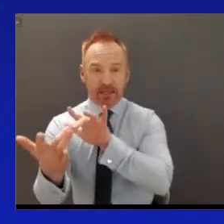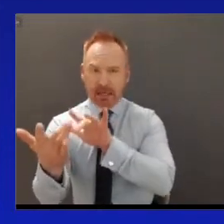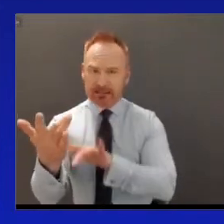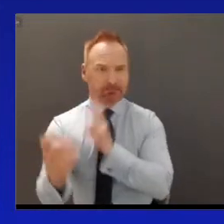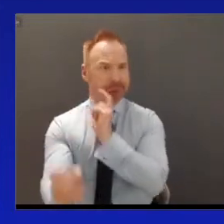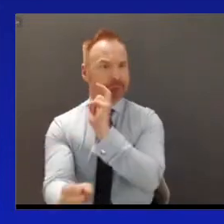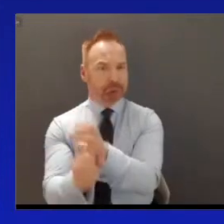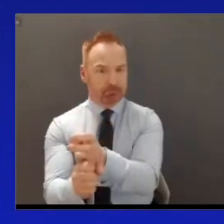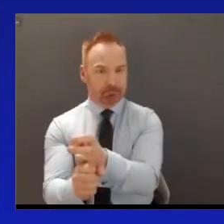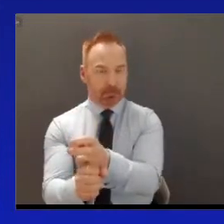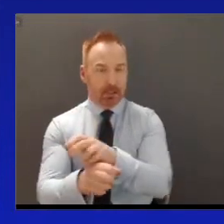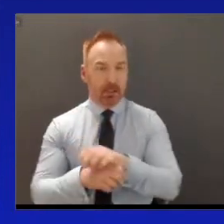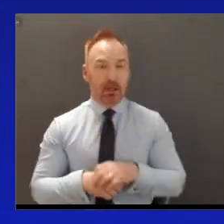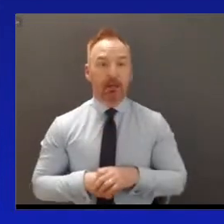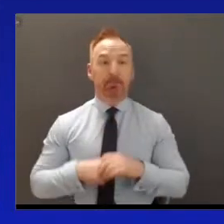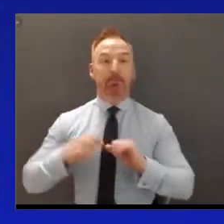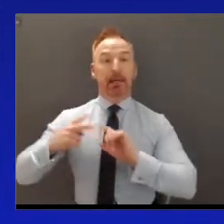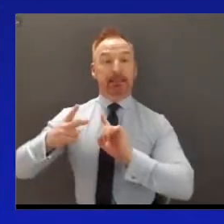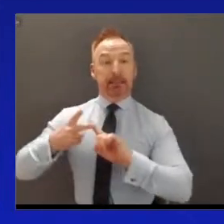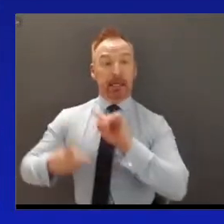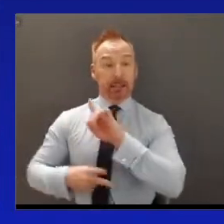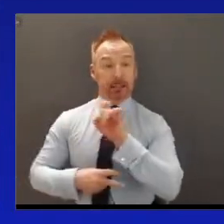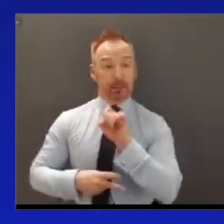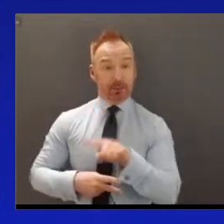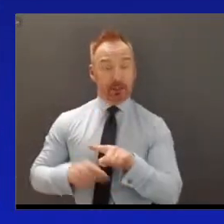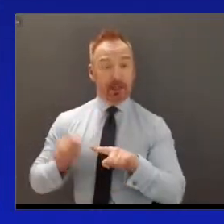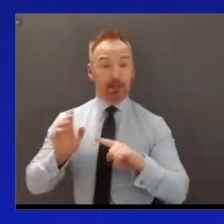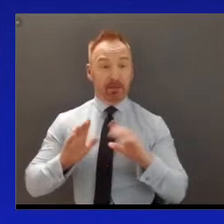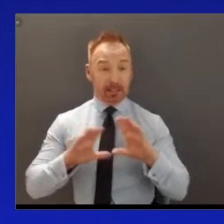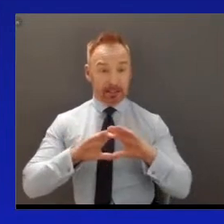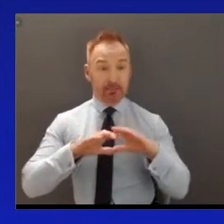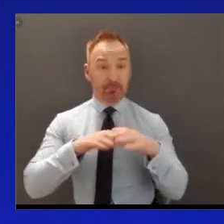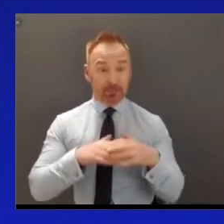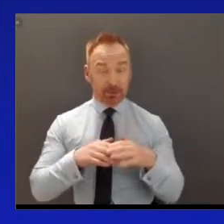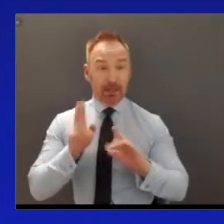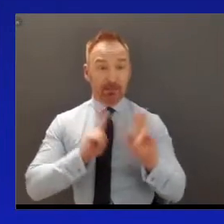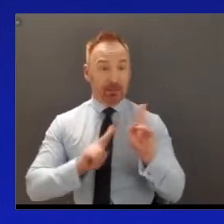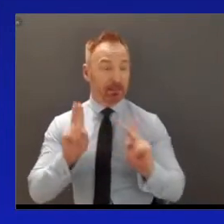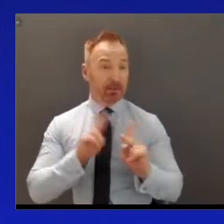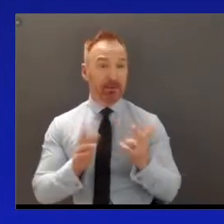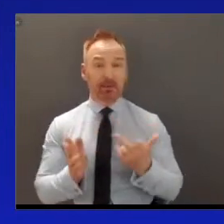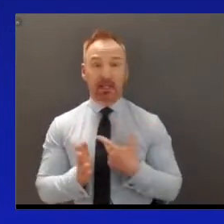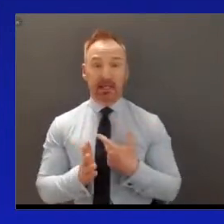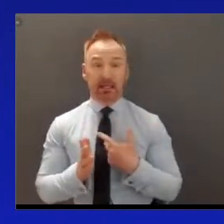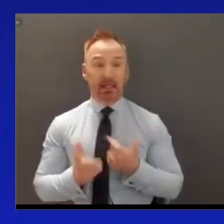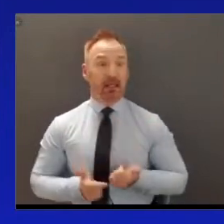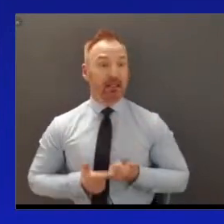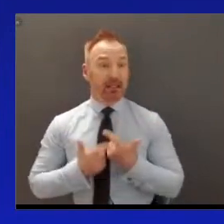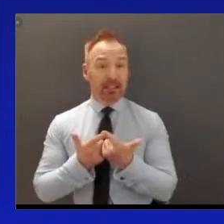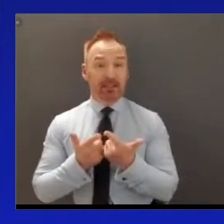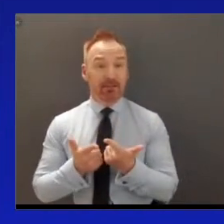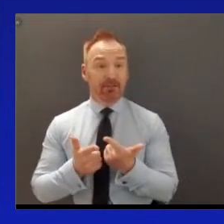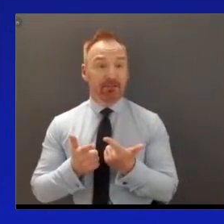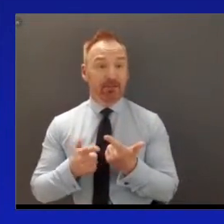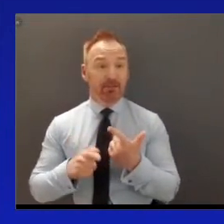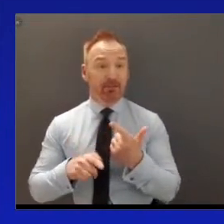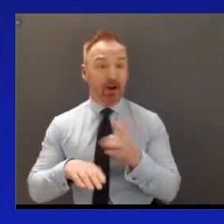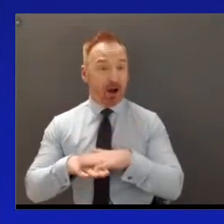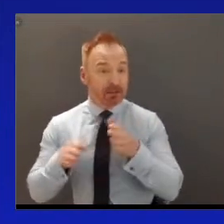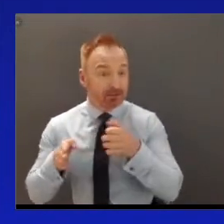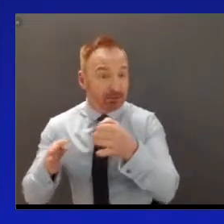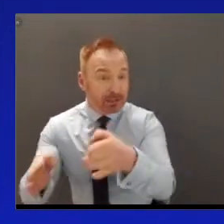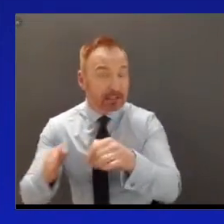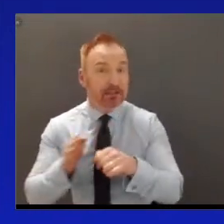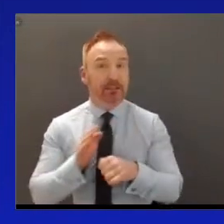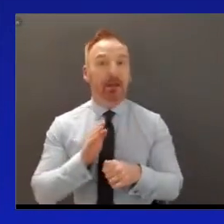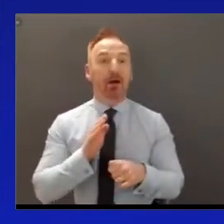question around this population, the population experiencing homelessness. I know that we've got, the overflow